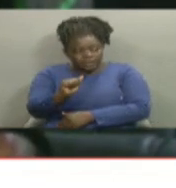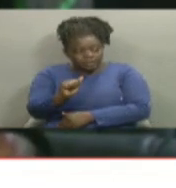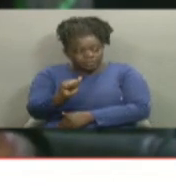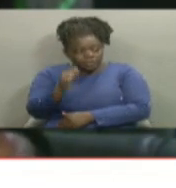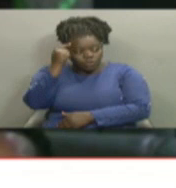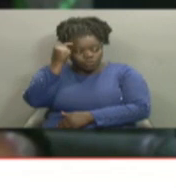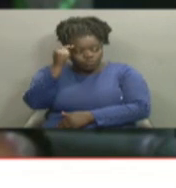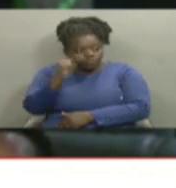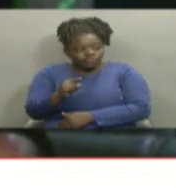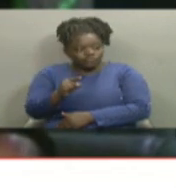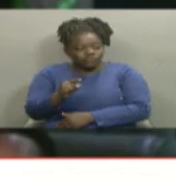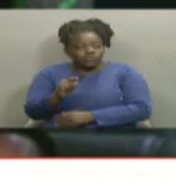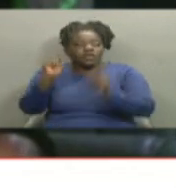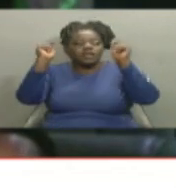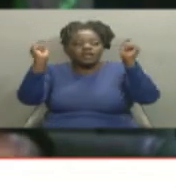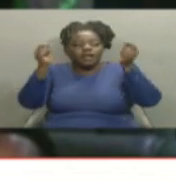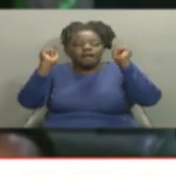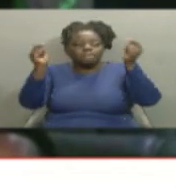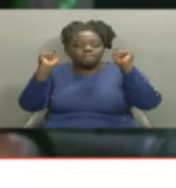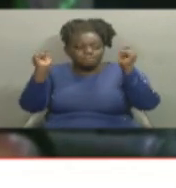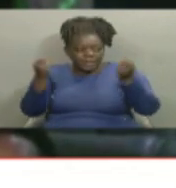for a campaign